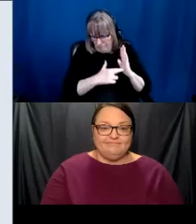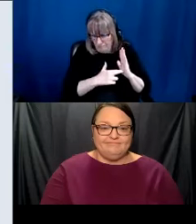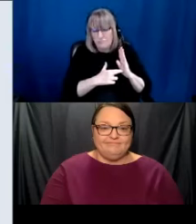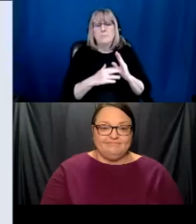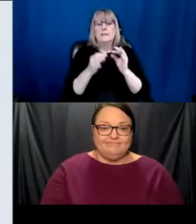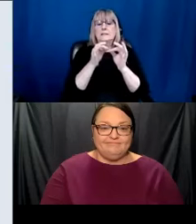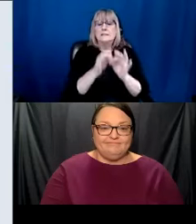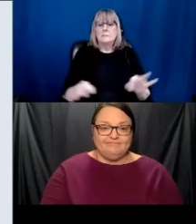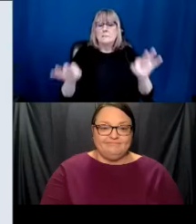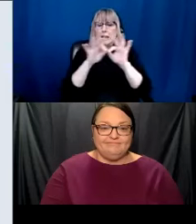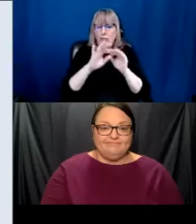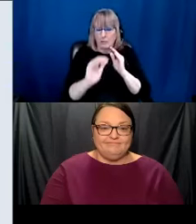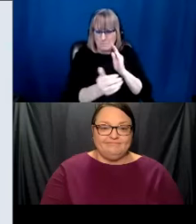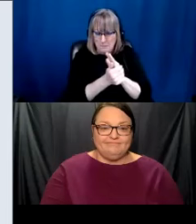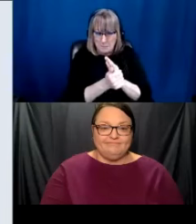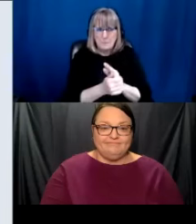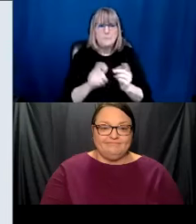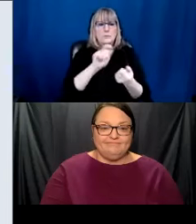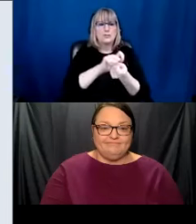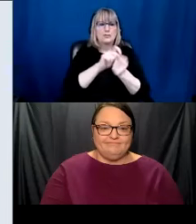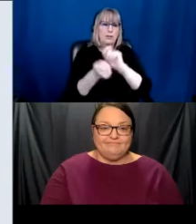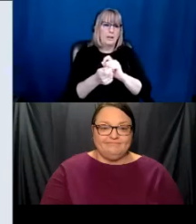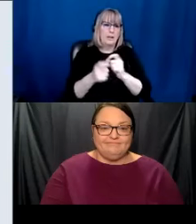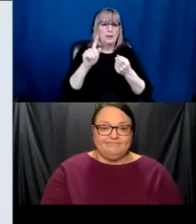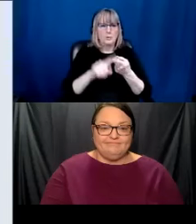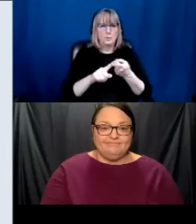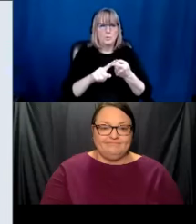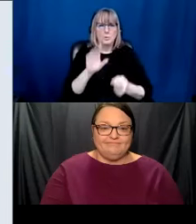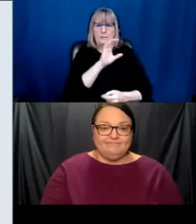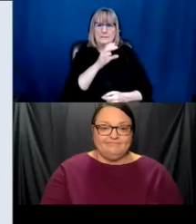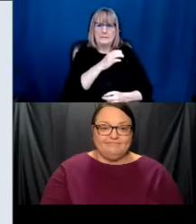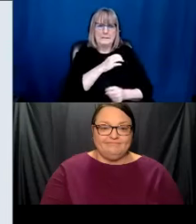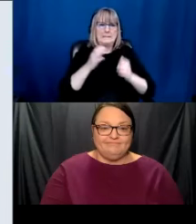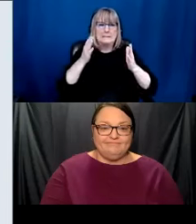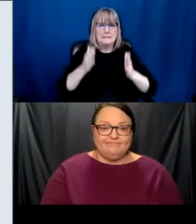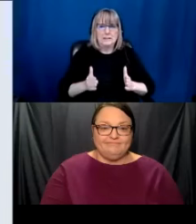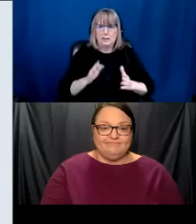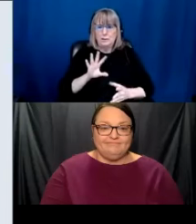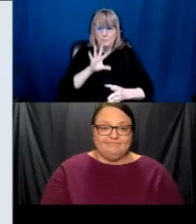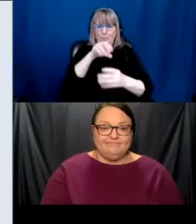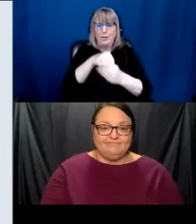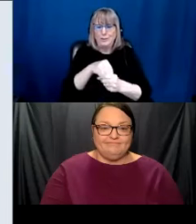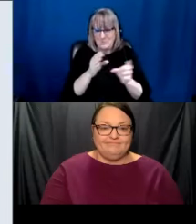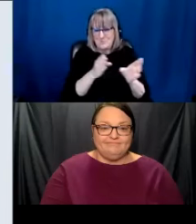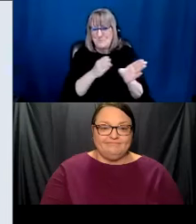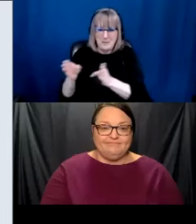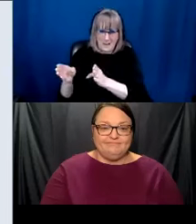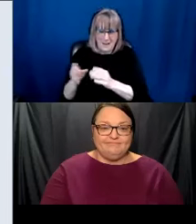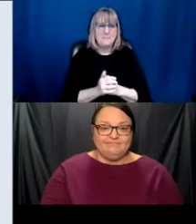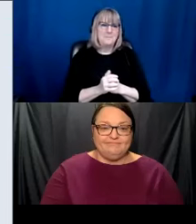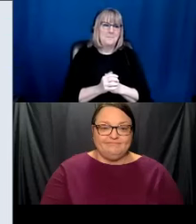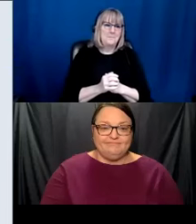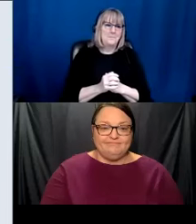amendment, changes to the citizen participation. Sorry, words are fun. Citizen participation